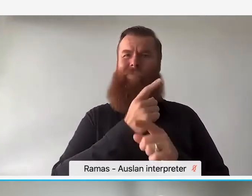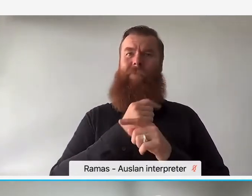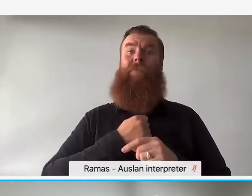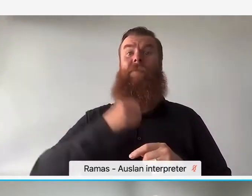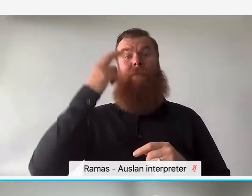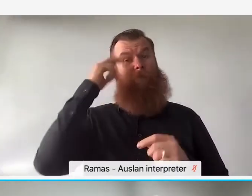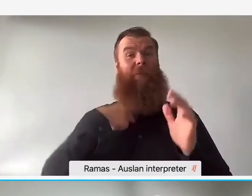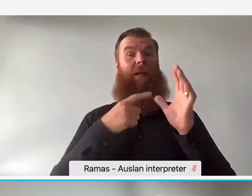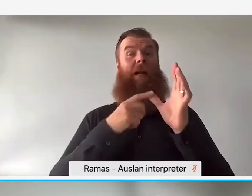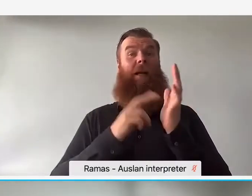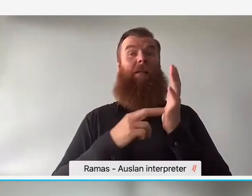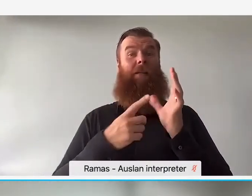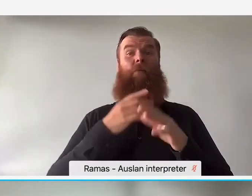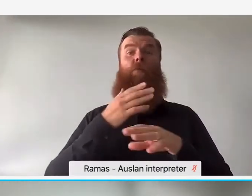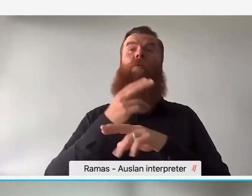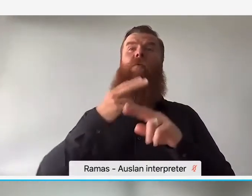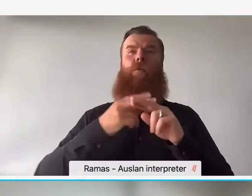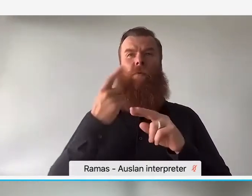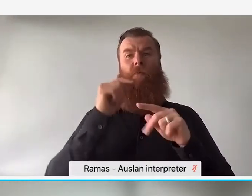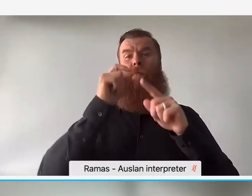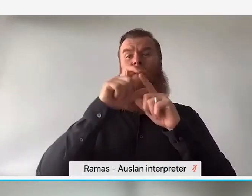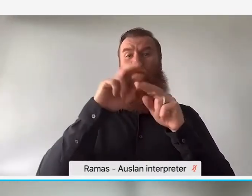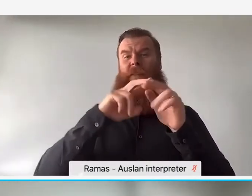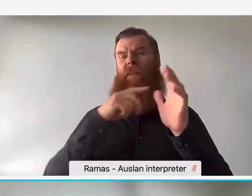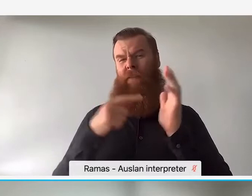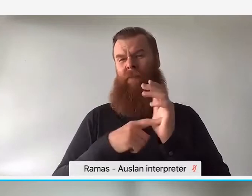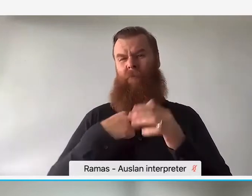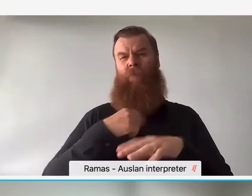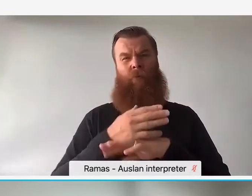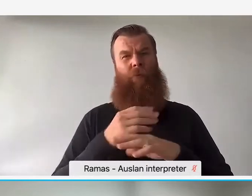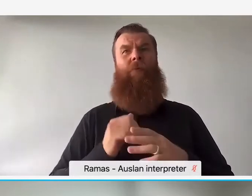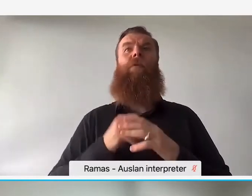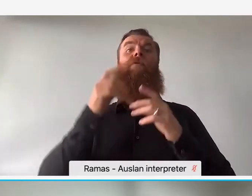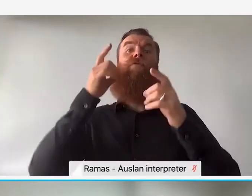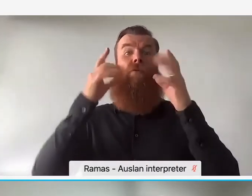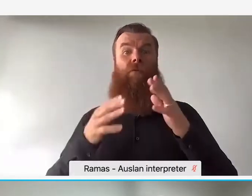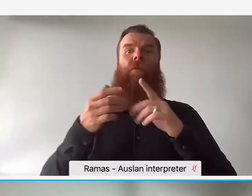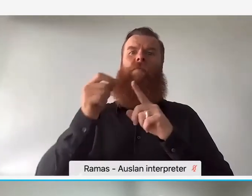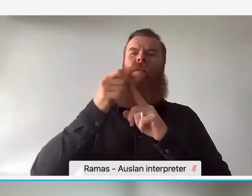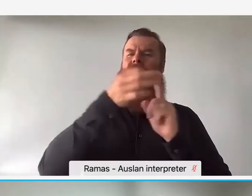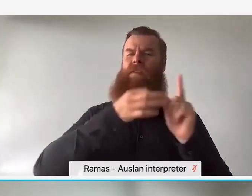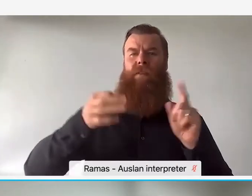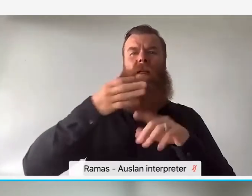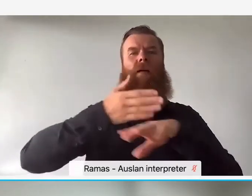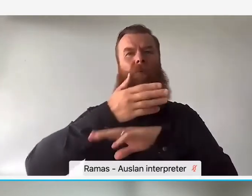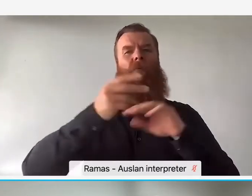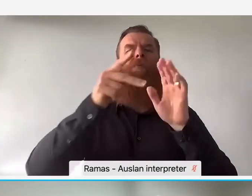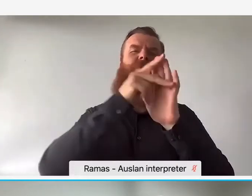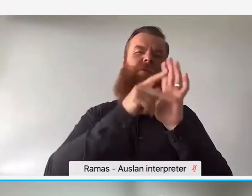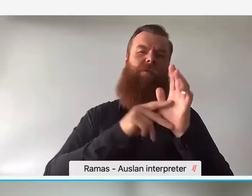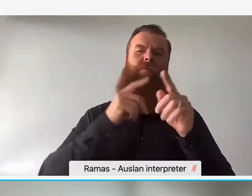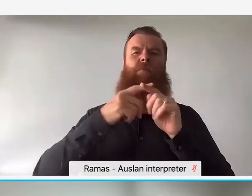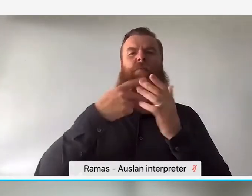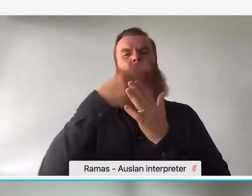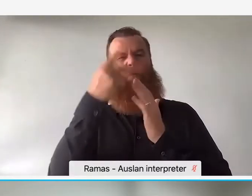Foreign Affairs and Trade. I'm the Director of Pacific Labour Policy and Programming in our department. Shortly, I'll be